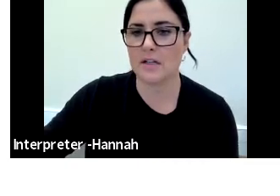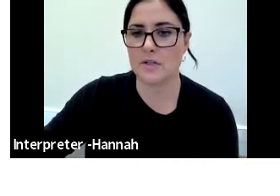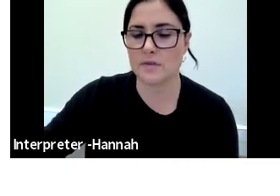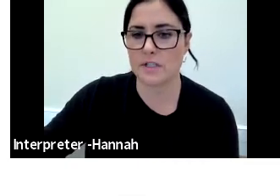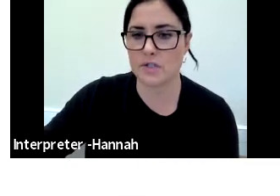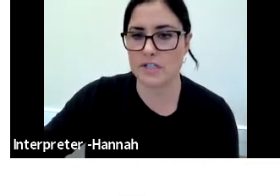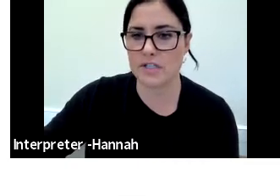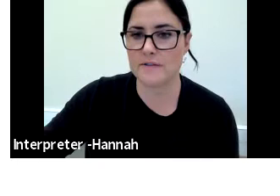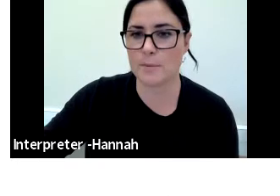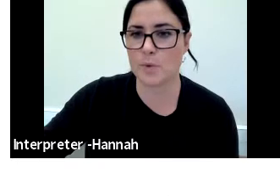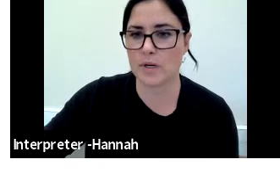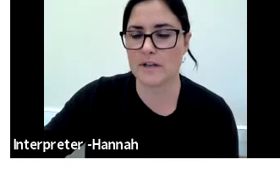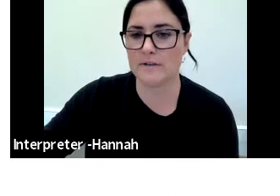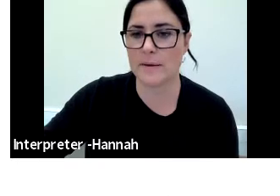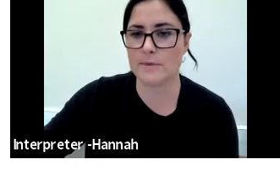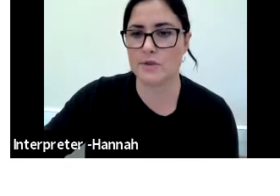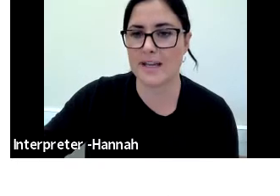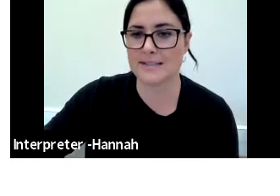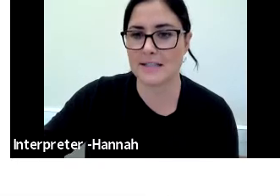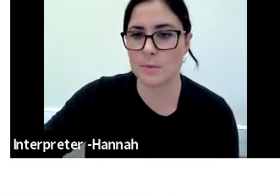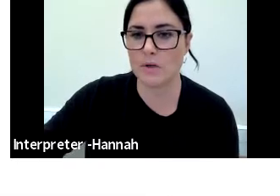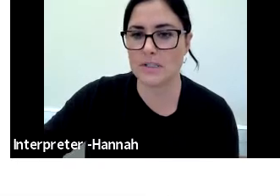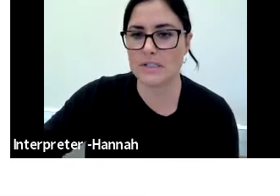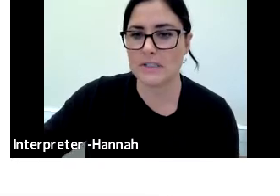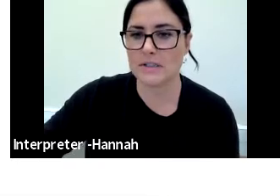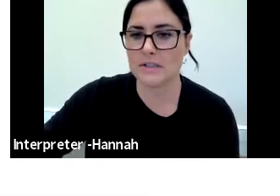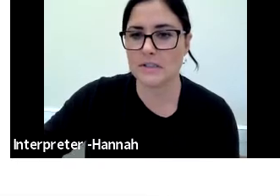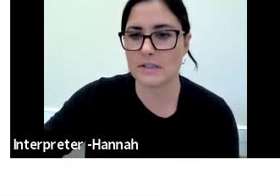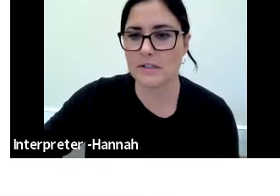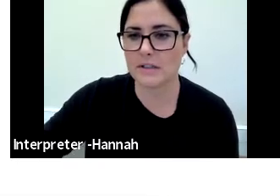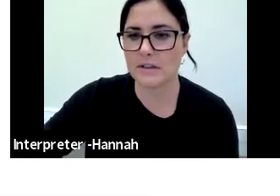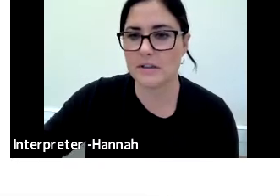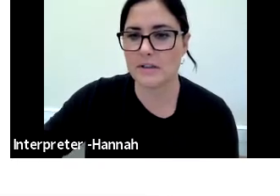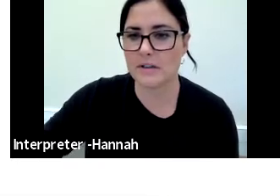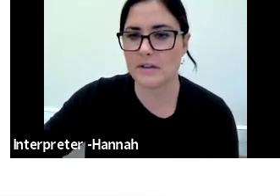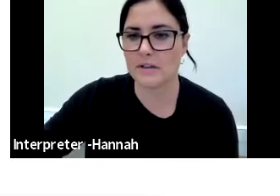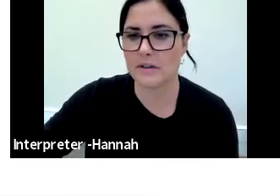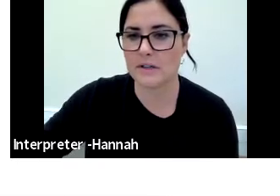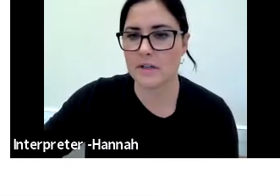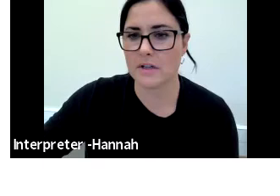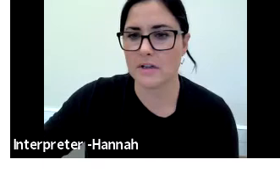are used for instruction, it's very important for them to be accessible.